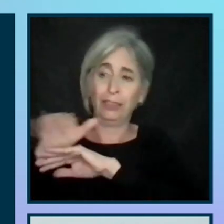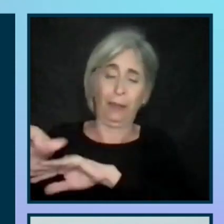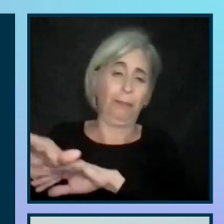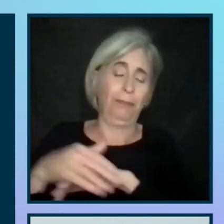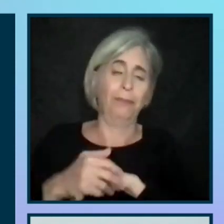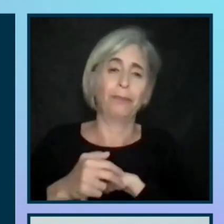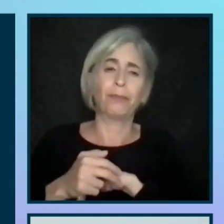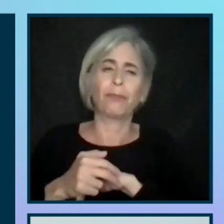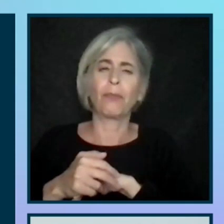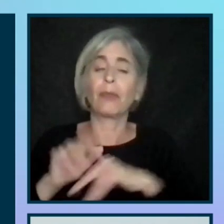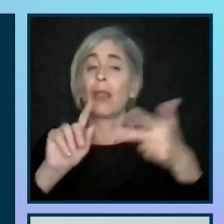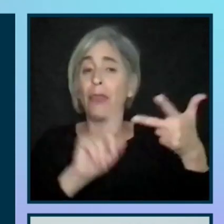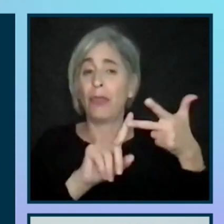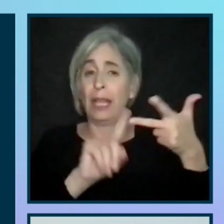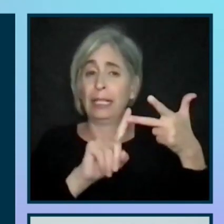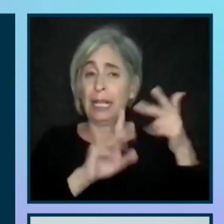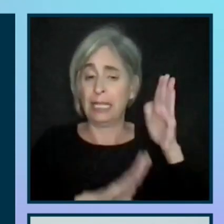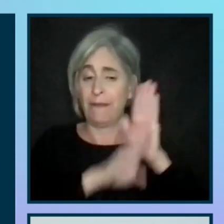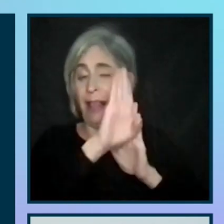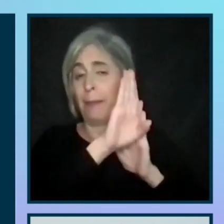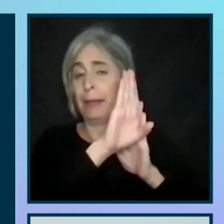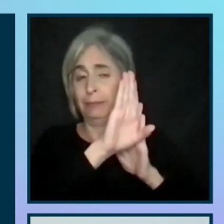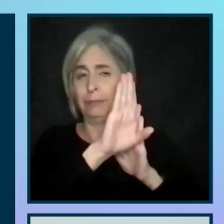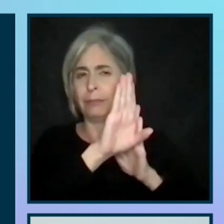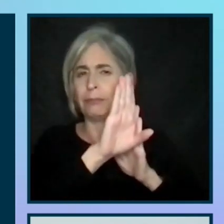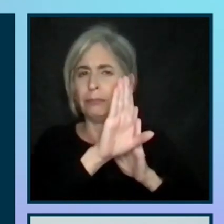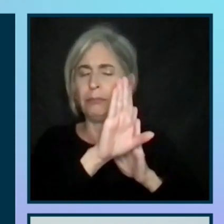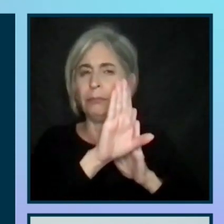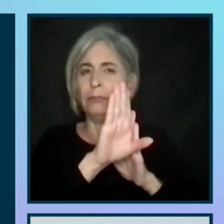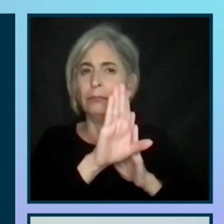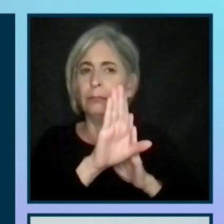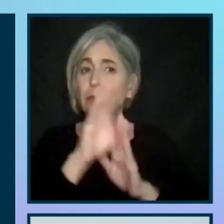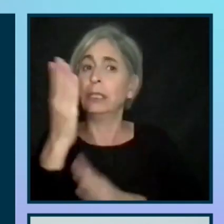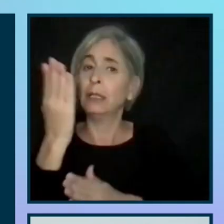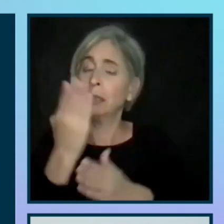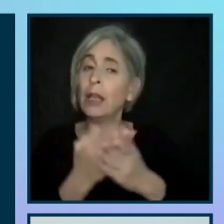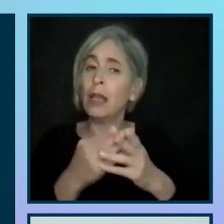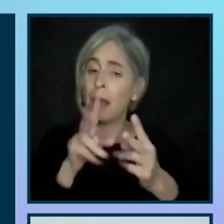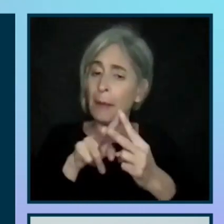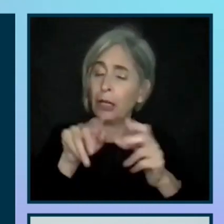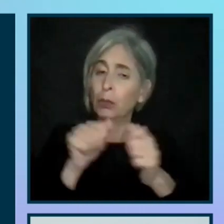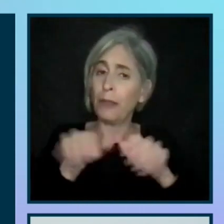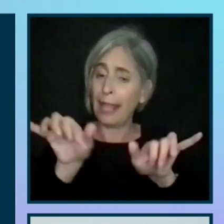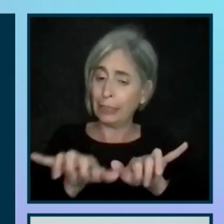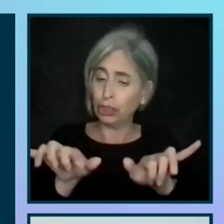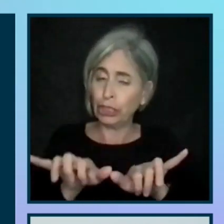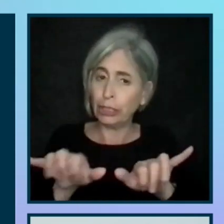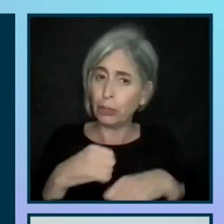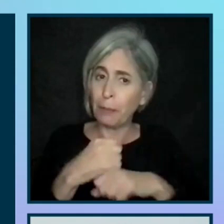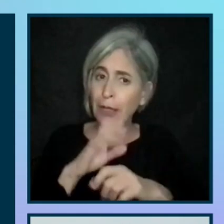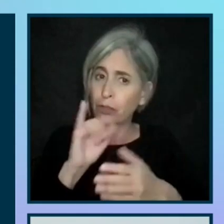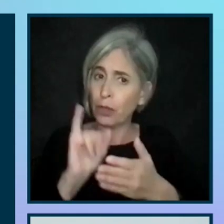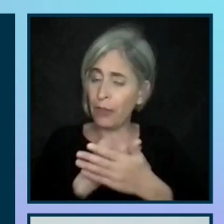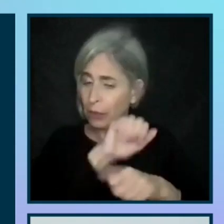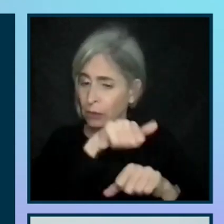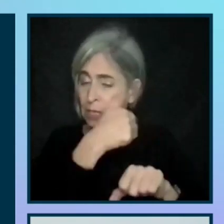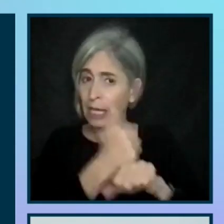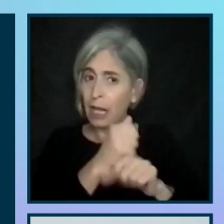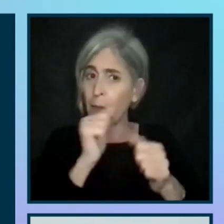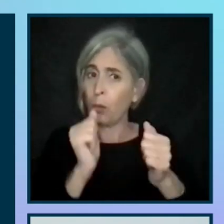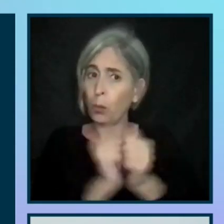Next comes the development phase. Partner with your engineers to make sure accessibility specs are implemented during the coding